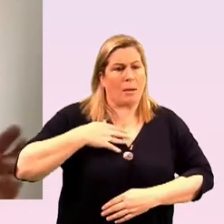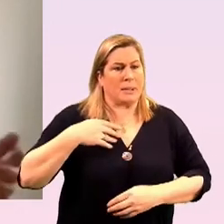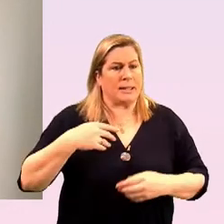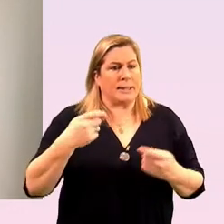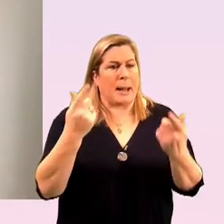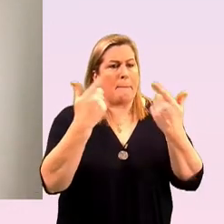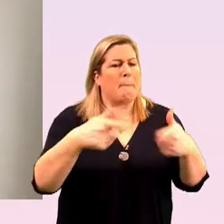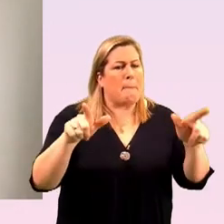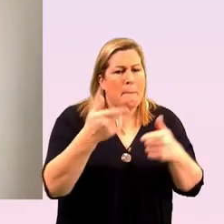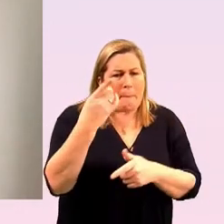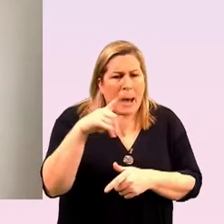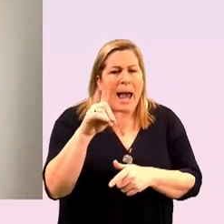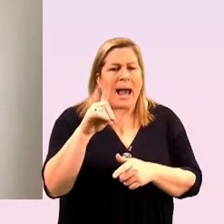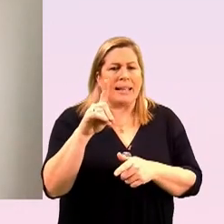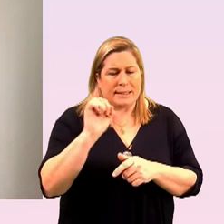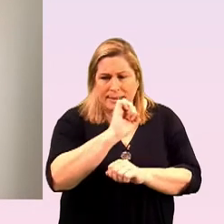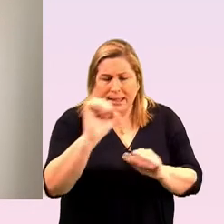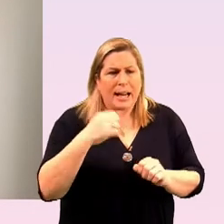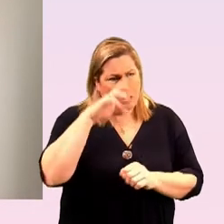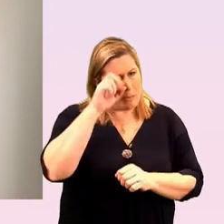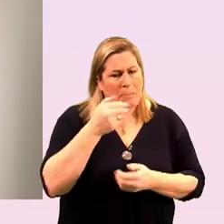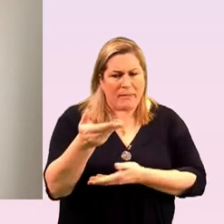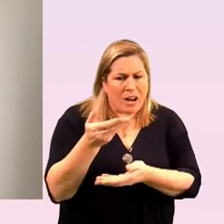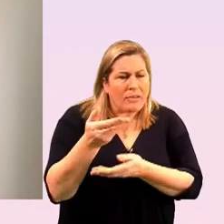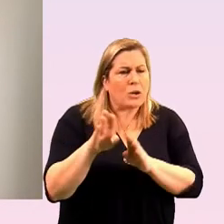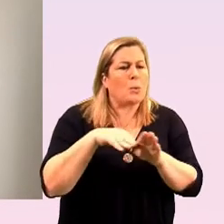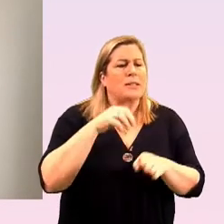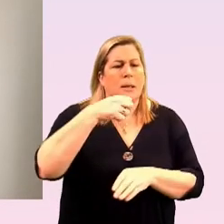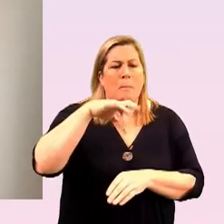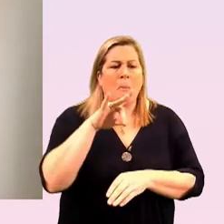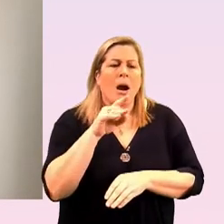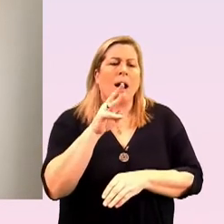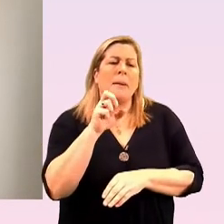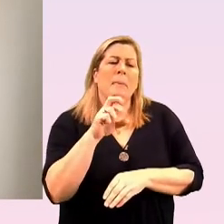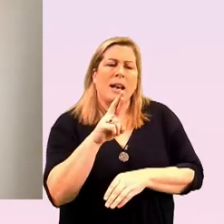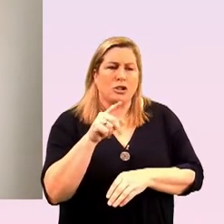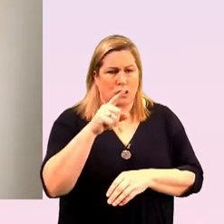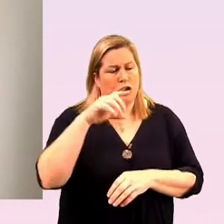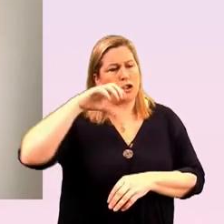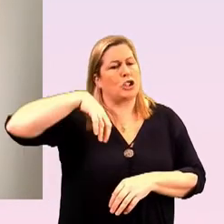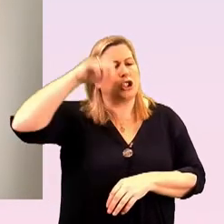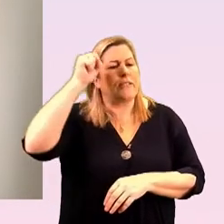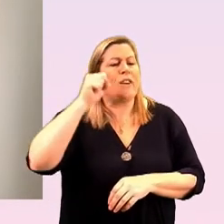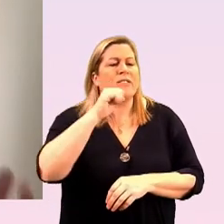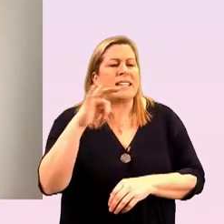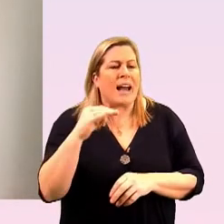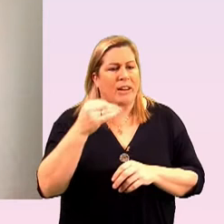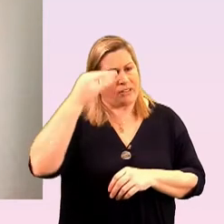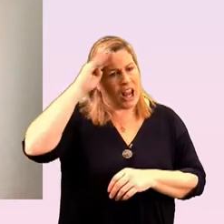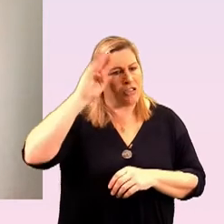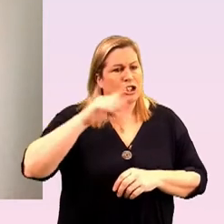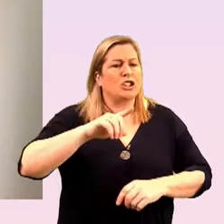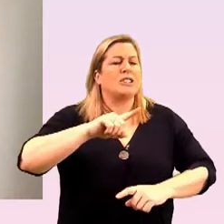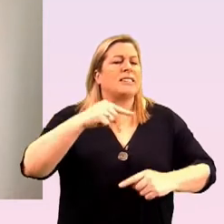and I remember having a conversation with Mark Mellis, the Chief of Staff of the Irish Defence Forces, and we ended up talking about things